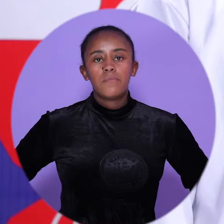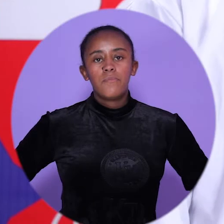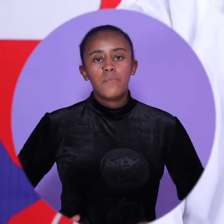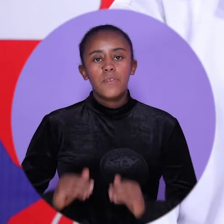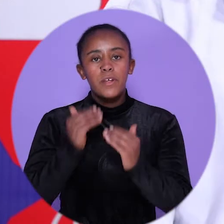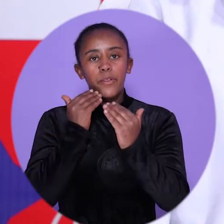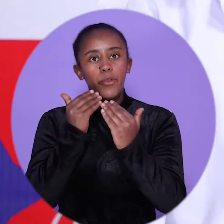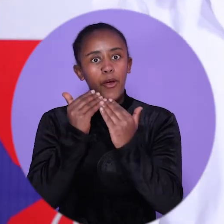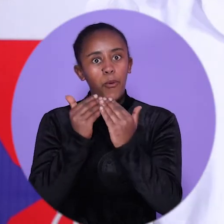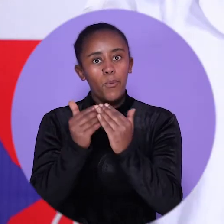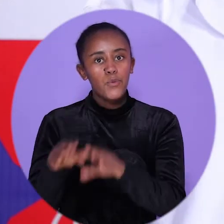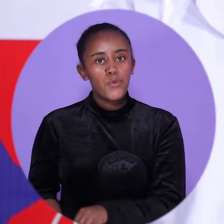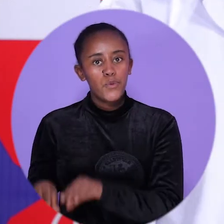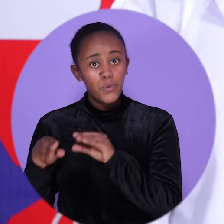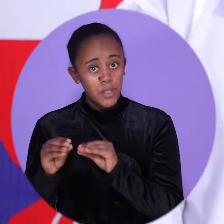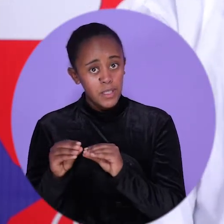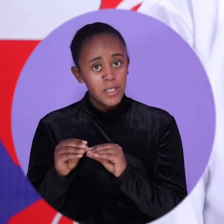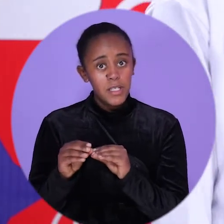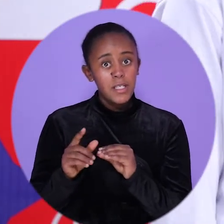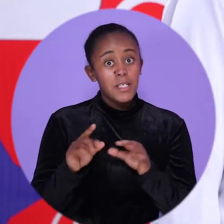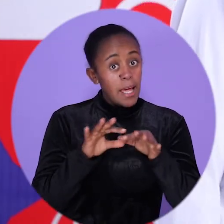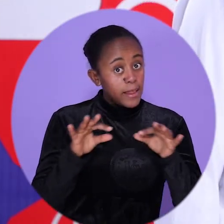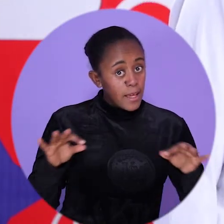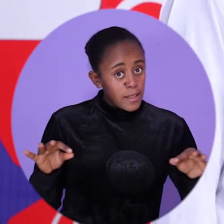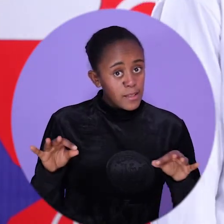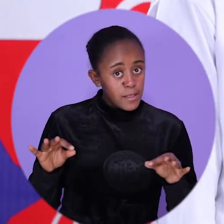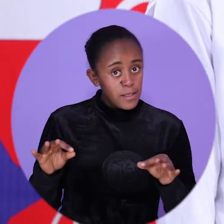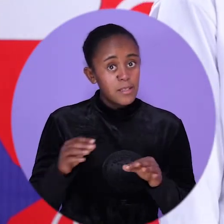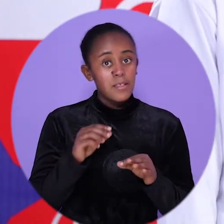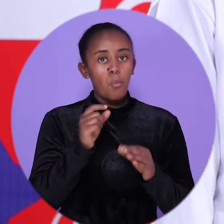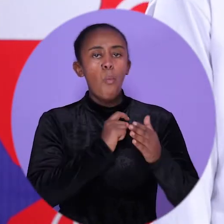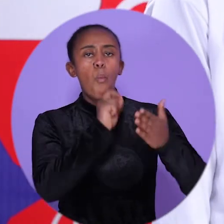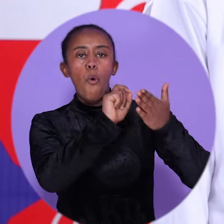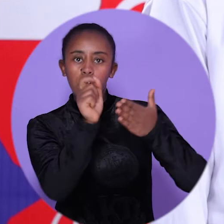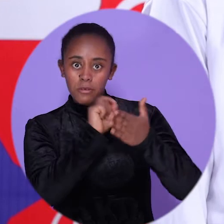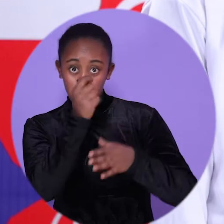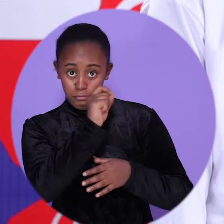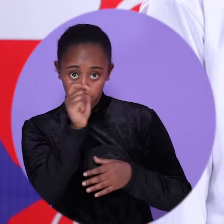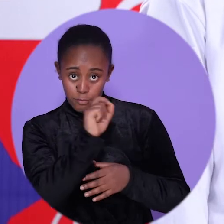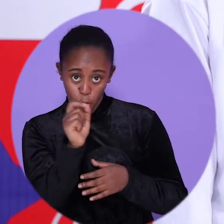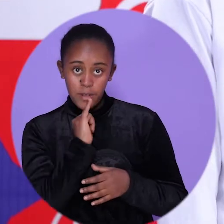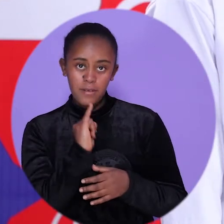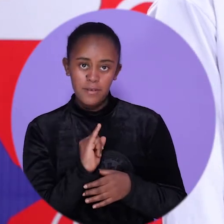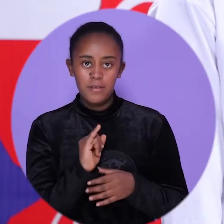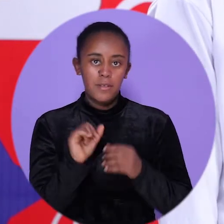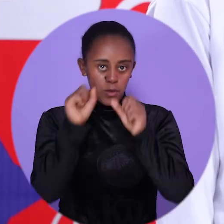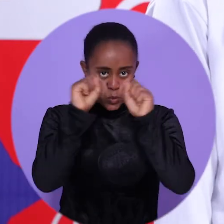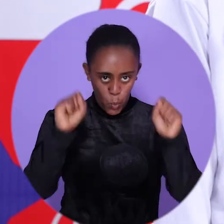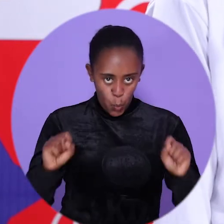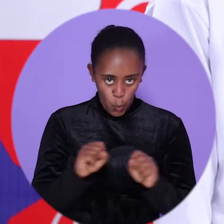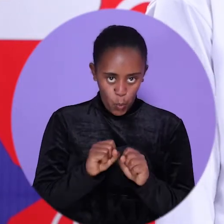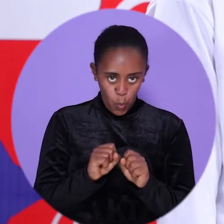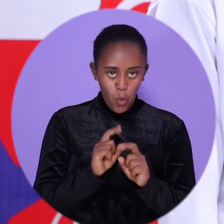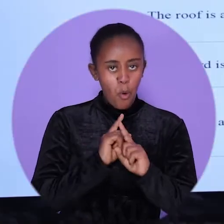Thank you, students. The sentence, it says, the board is a square. So, the possible answer for